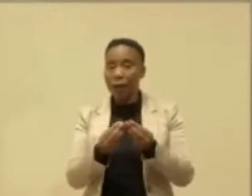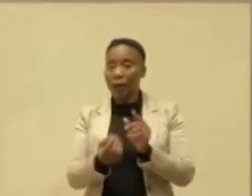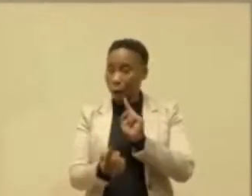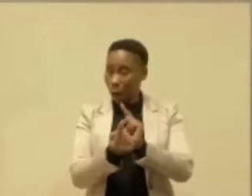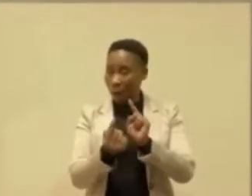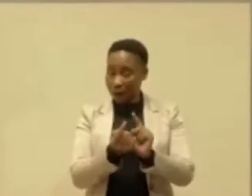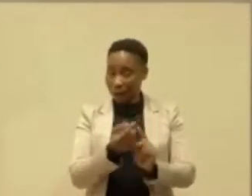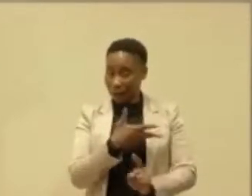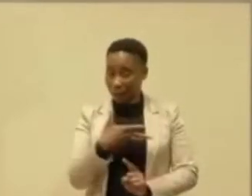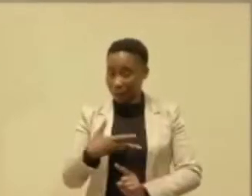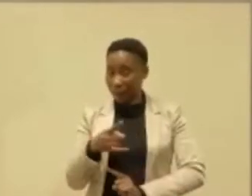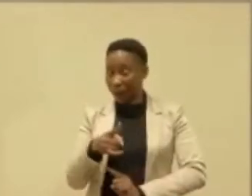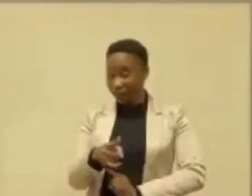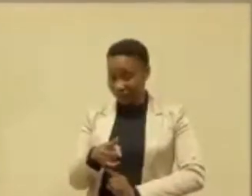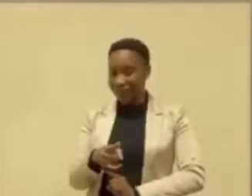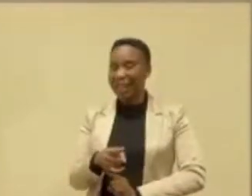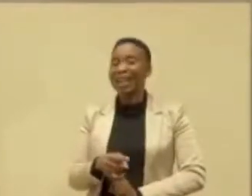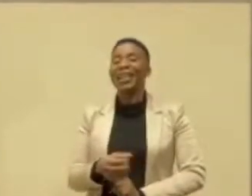uh